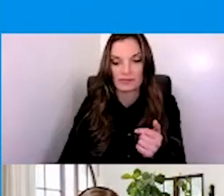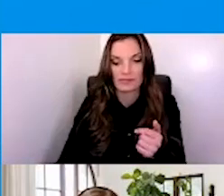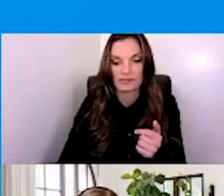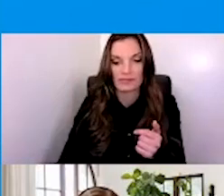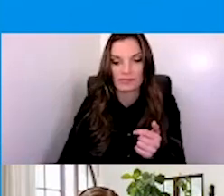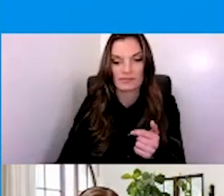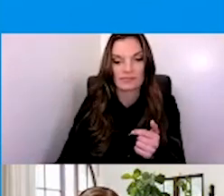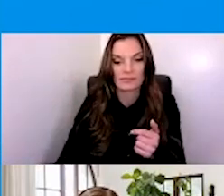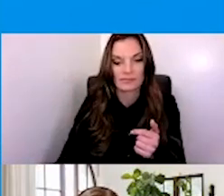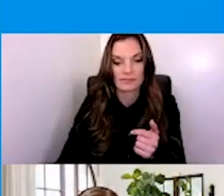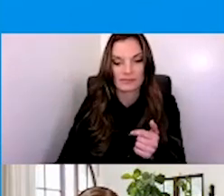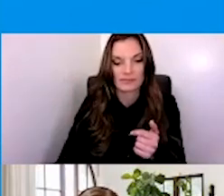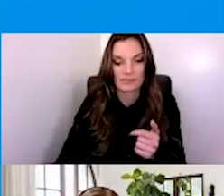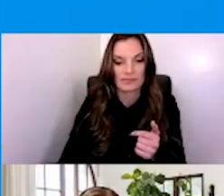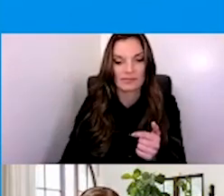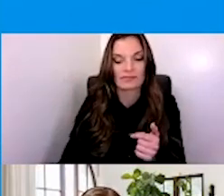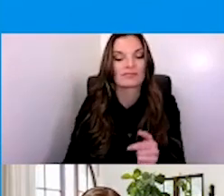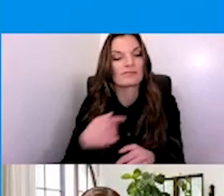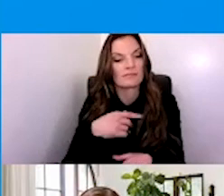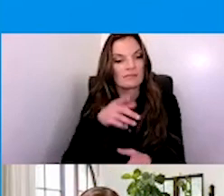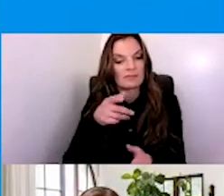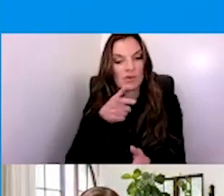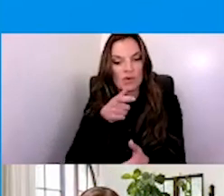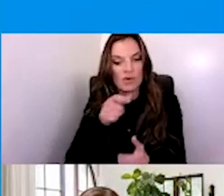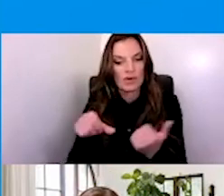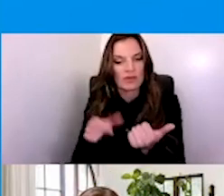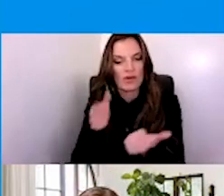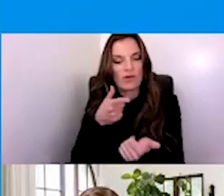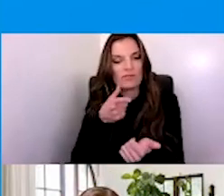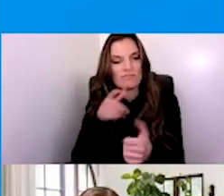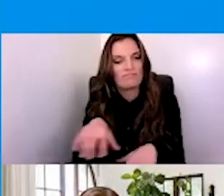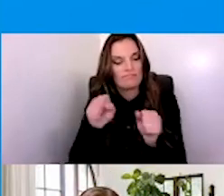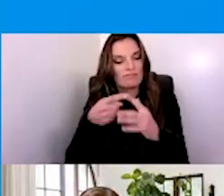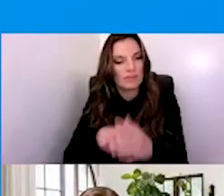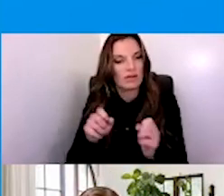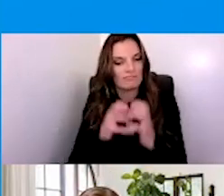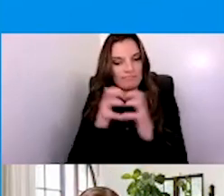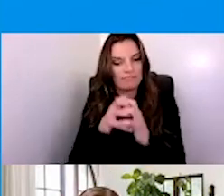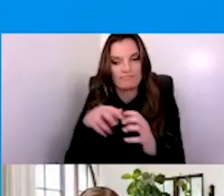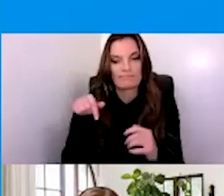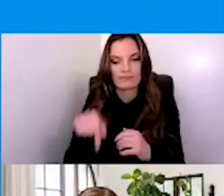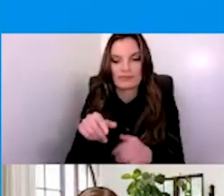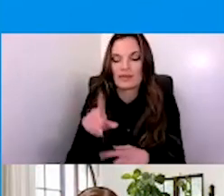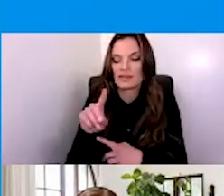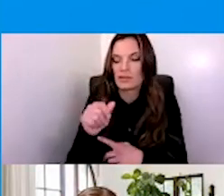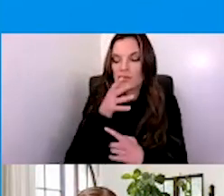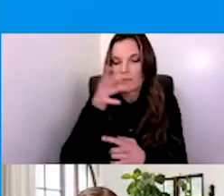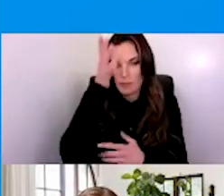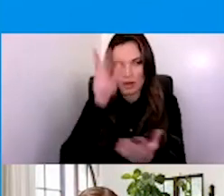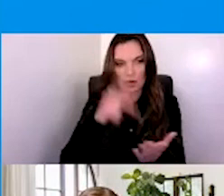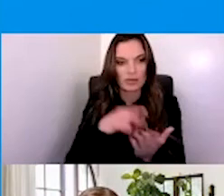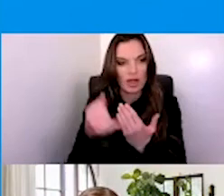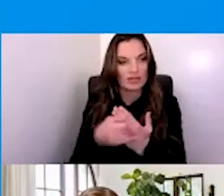Parenting Project. And these listed on this slide are some of my current roles. So the Disabled Parenting Project